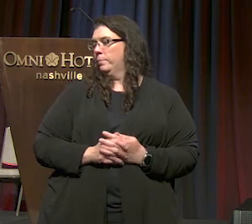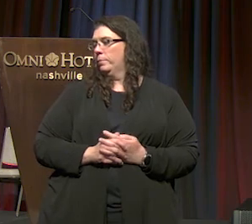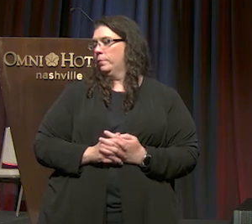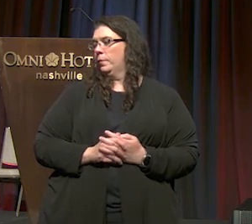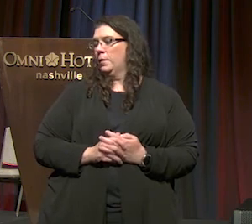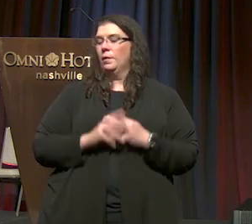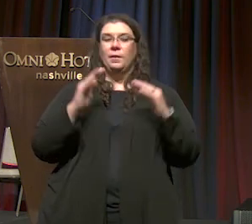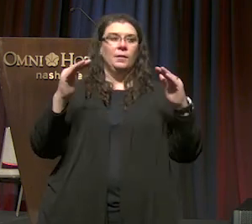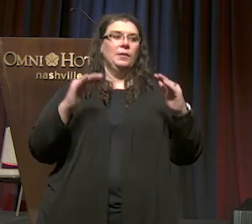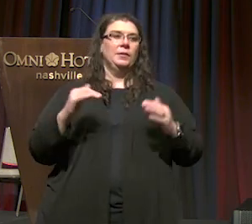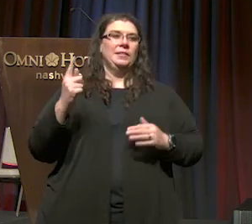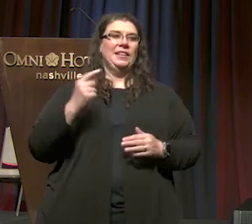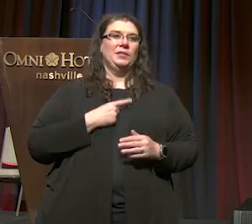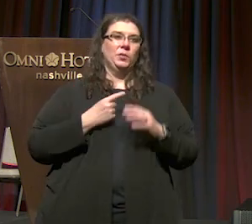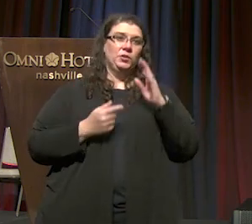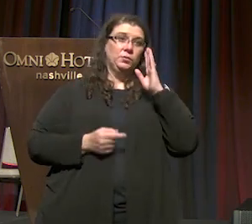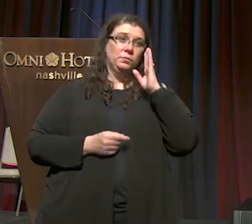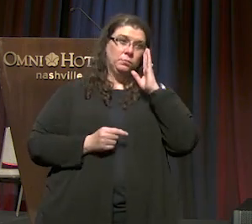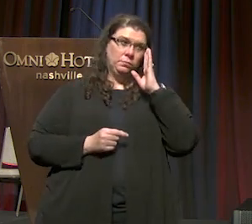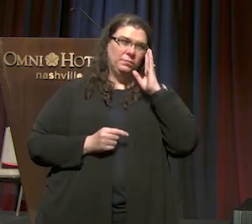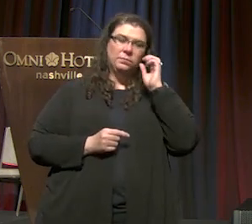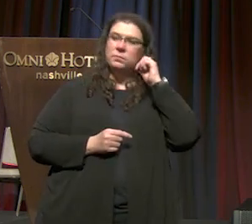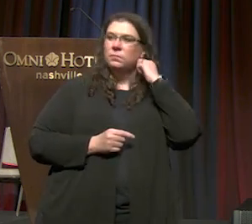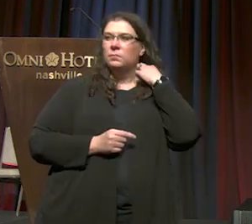Next question, please.